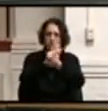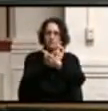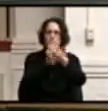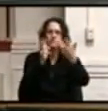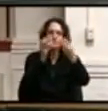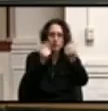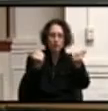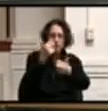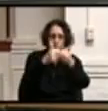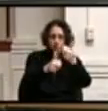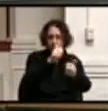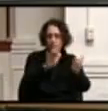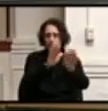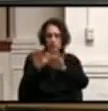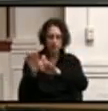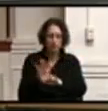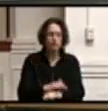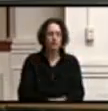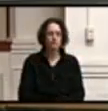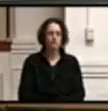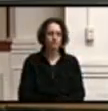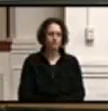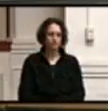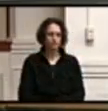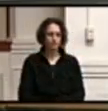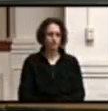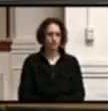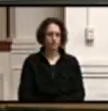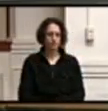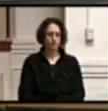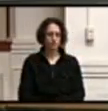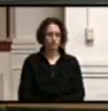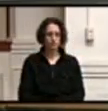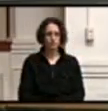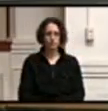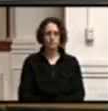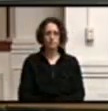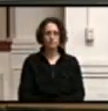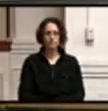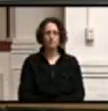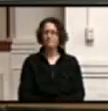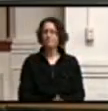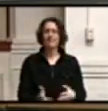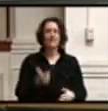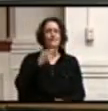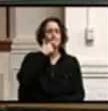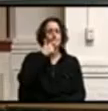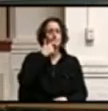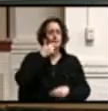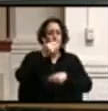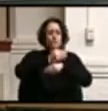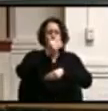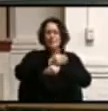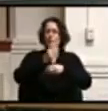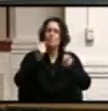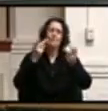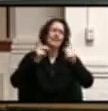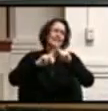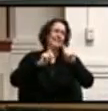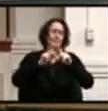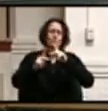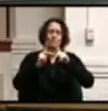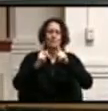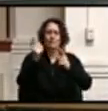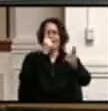different types of individuals that find themselves out in front of the dispatch window presently. This is providing